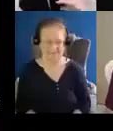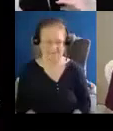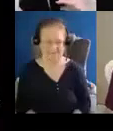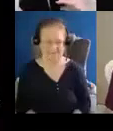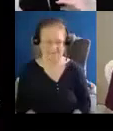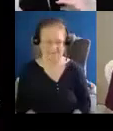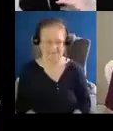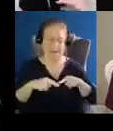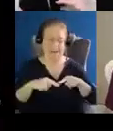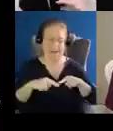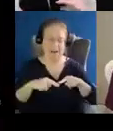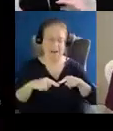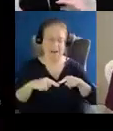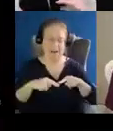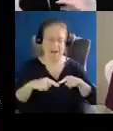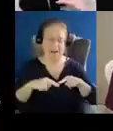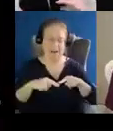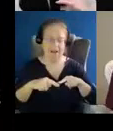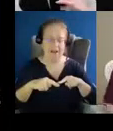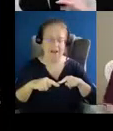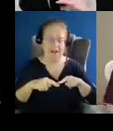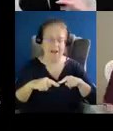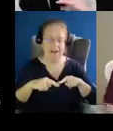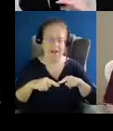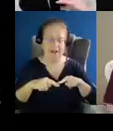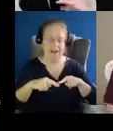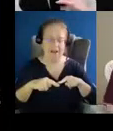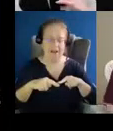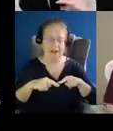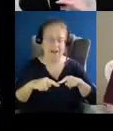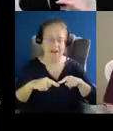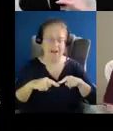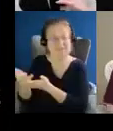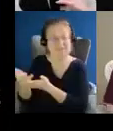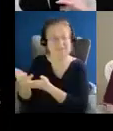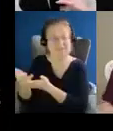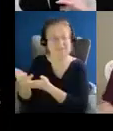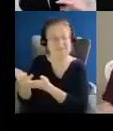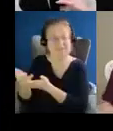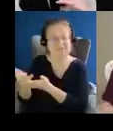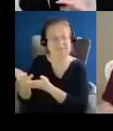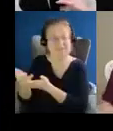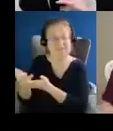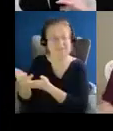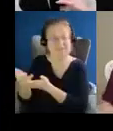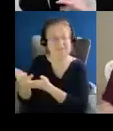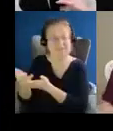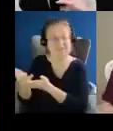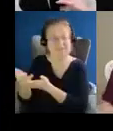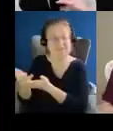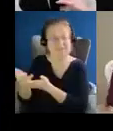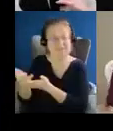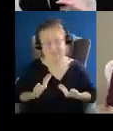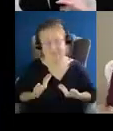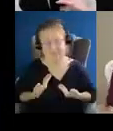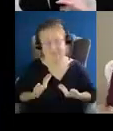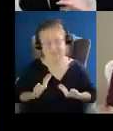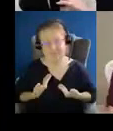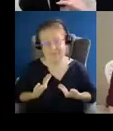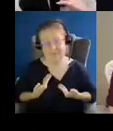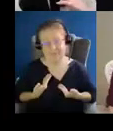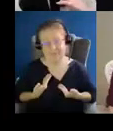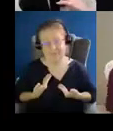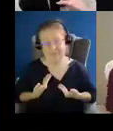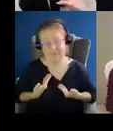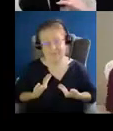and it's such a great introduction. And so, you know, it's so lovely to have someone, you know, who